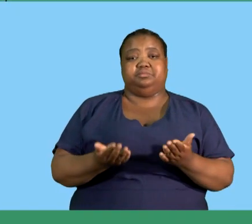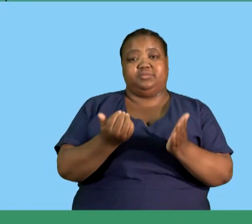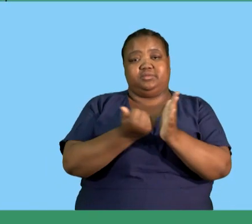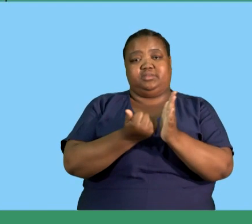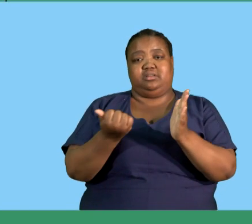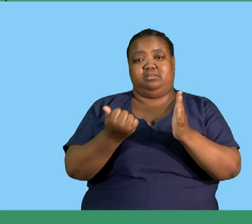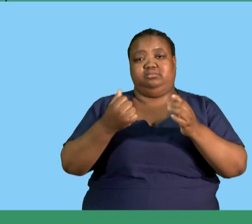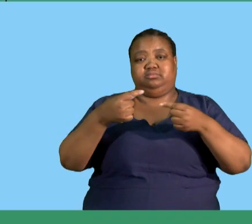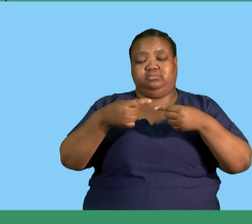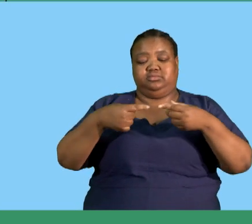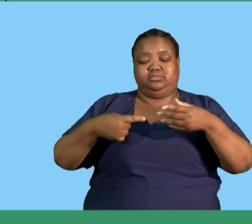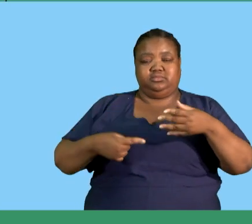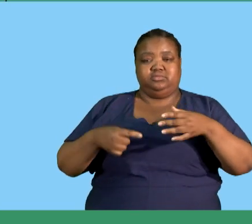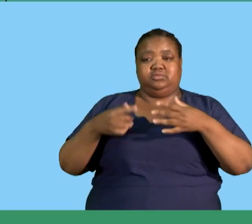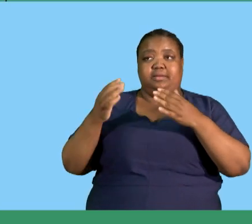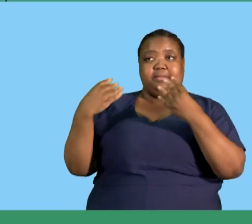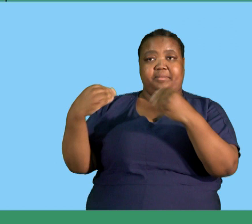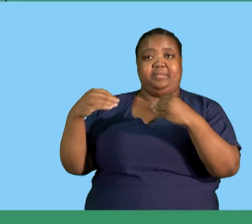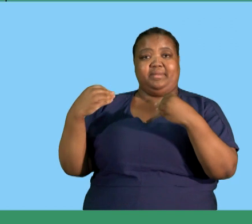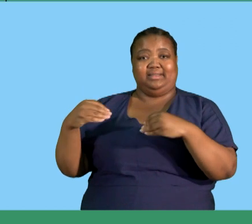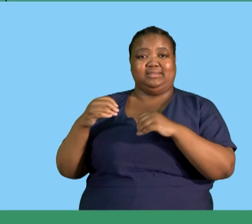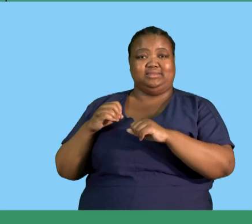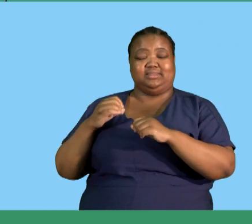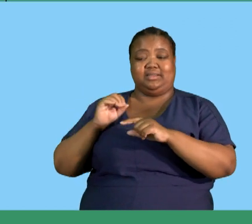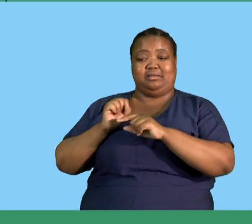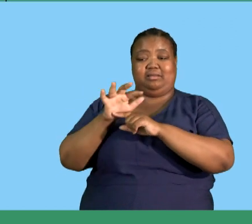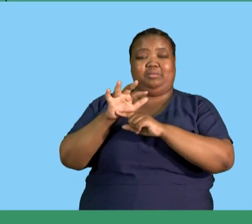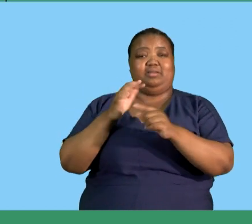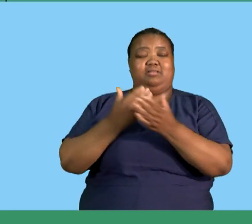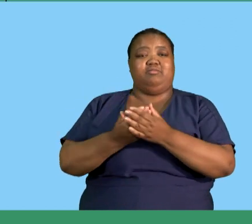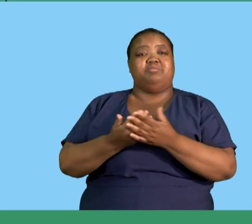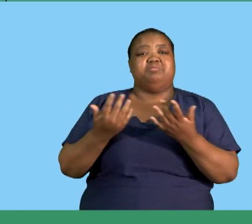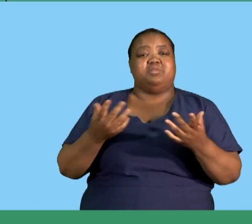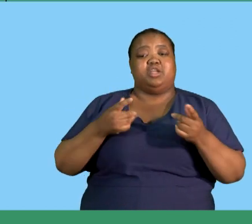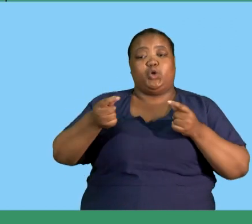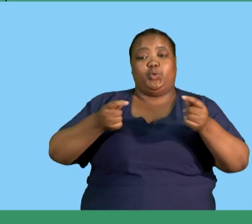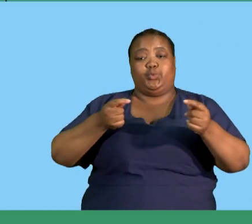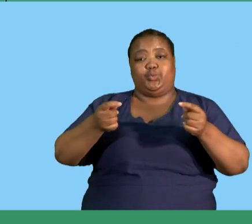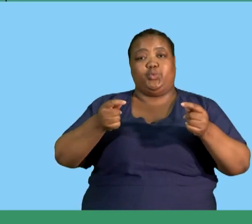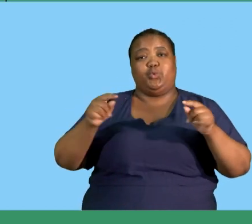acts may have a direct impact on a business. Remember, no control.